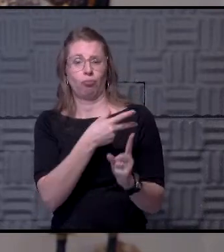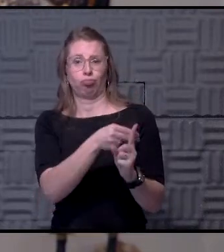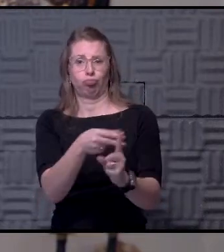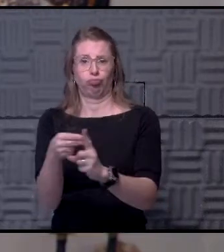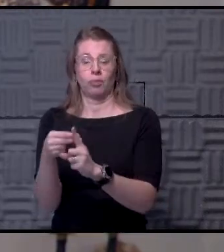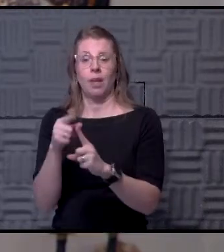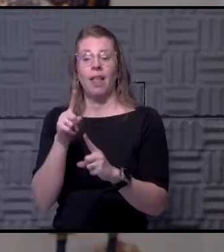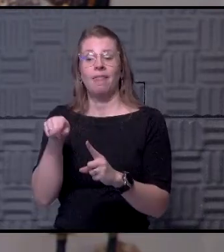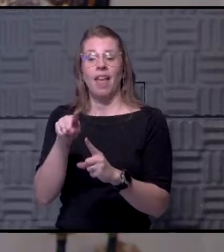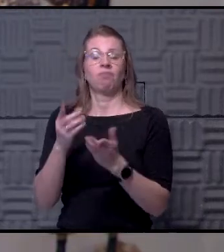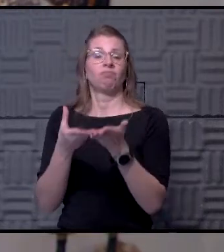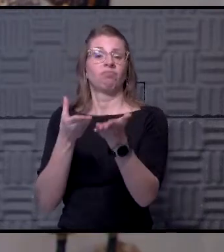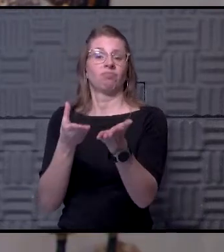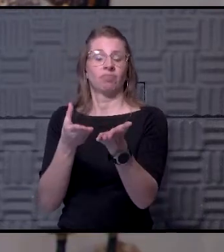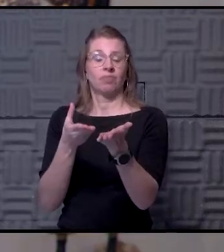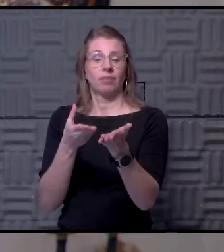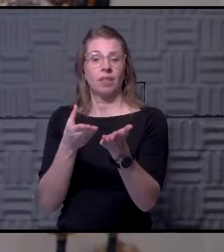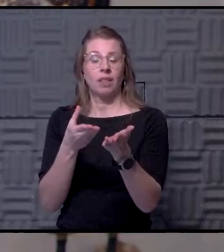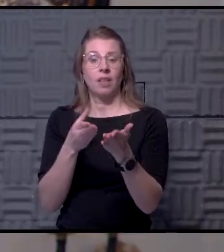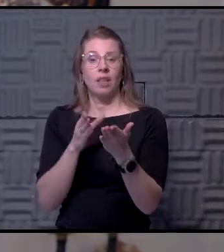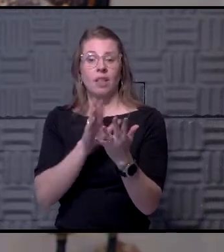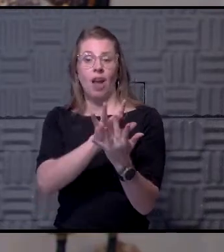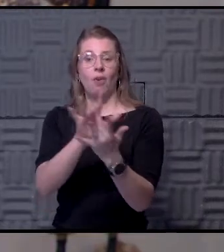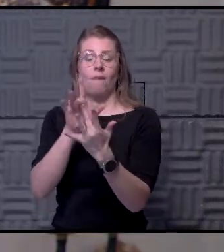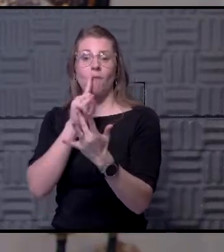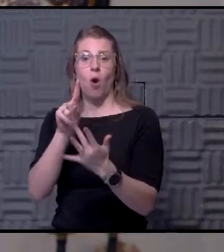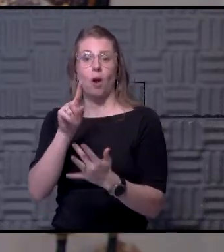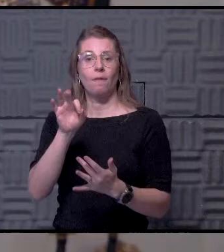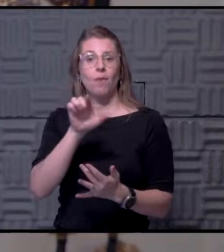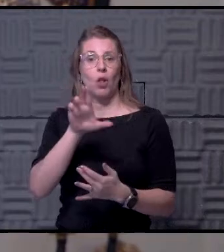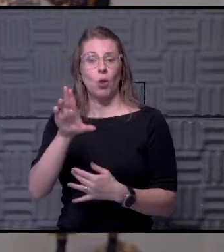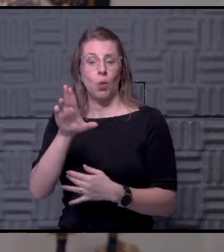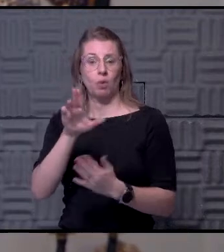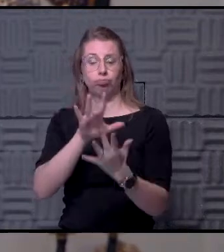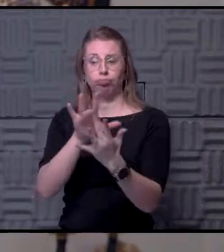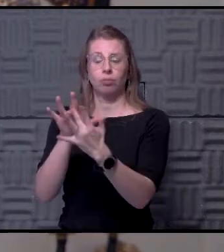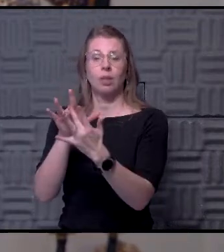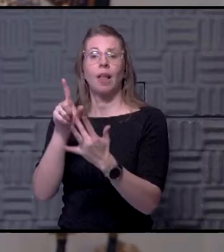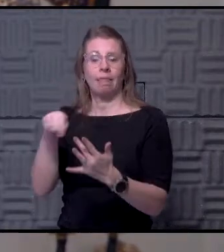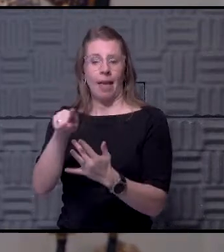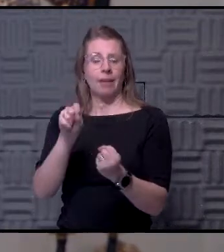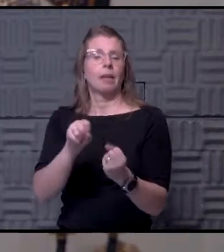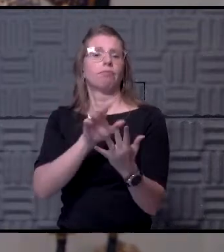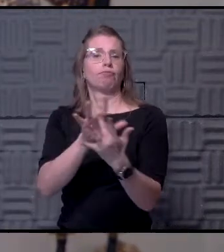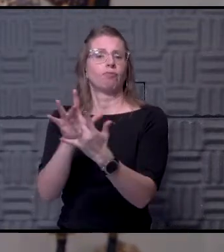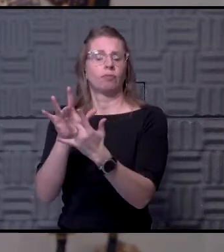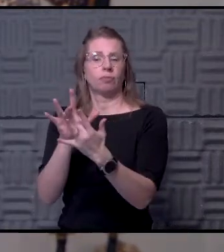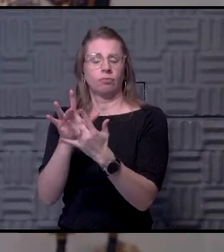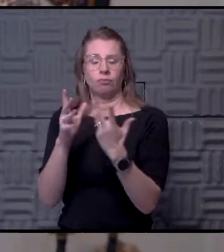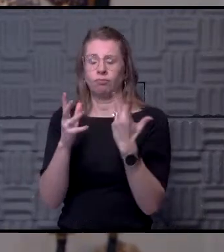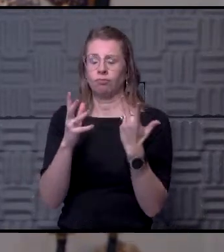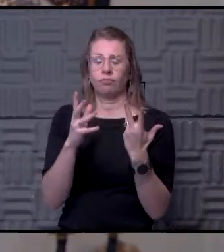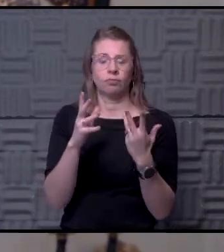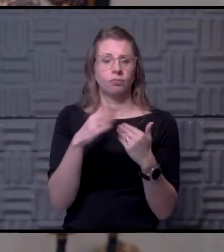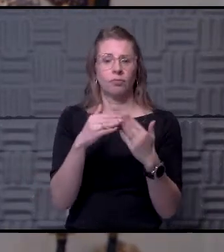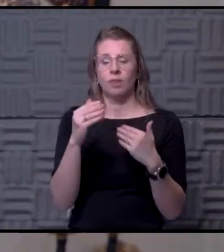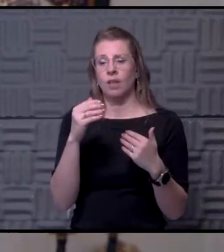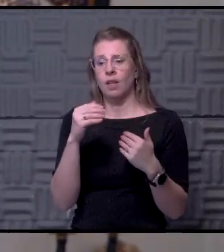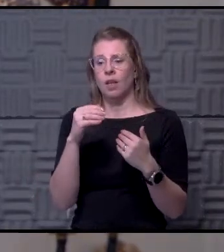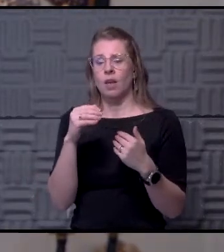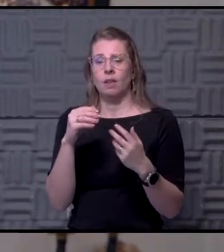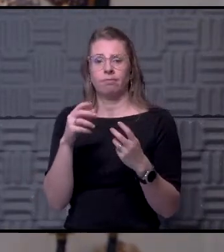their outreach of influenza vaccine that they can reach those hard-to-reach populations, whether it's racial, ethnic, whether